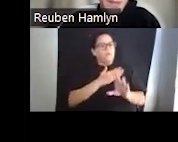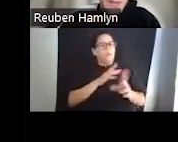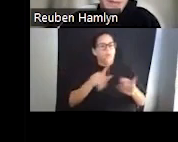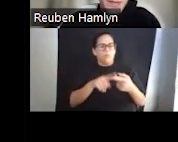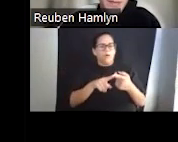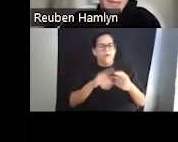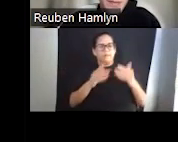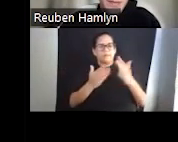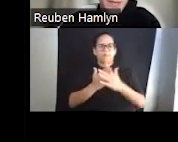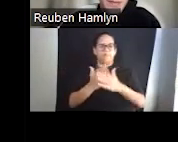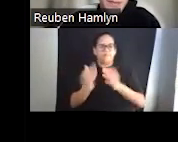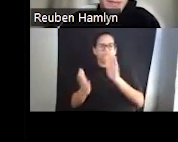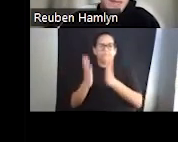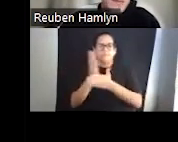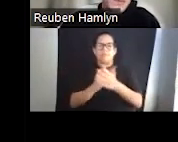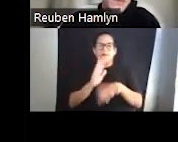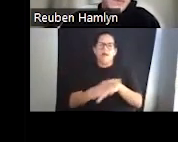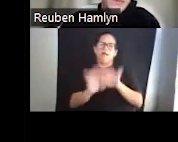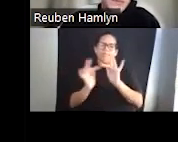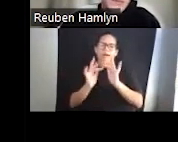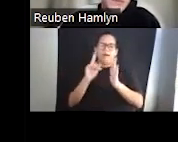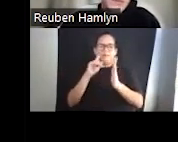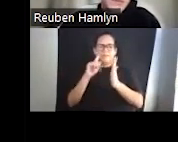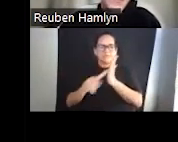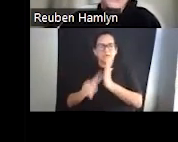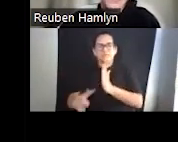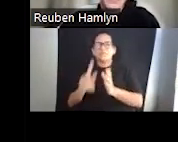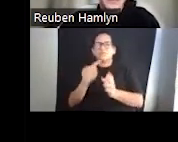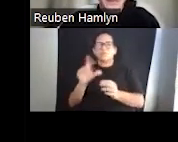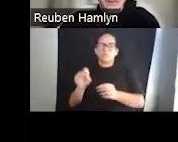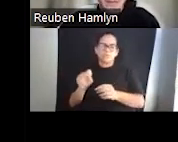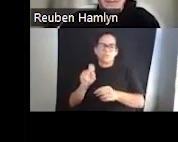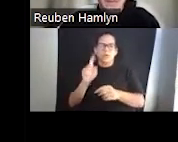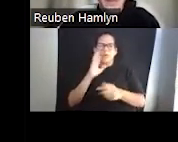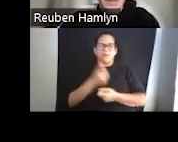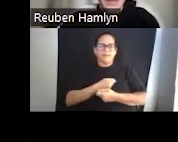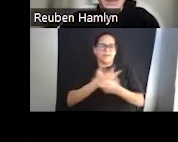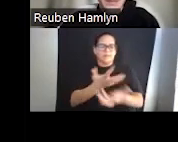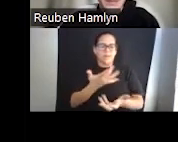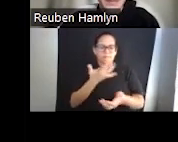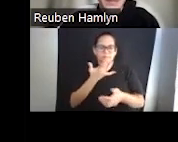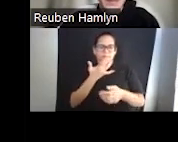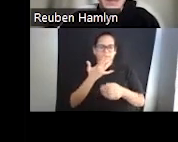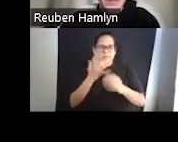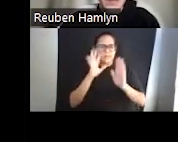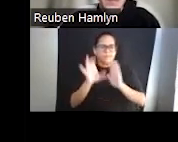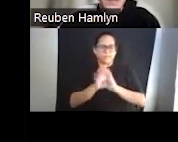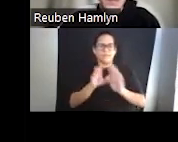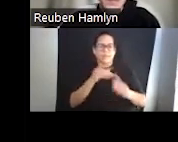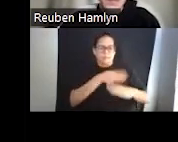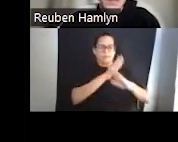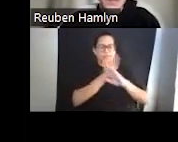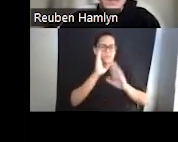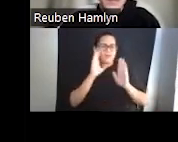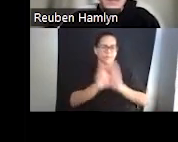it through some online detection tools. It only gave away the reference image, so the protector